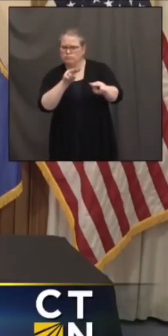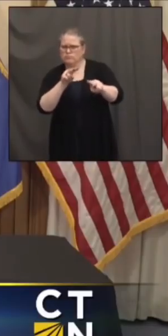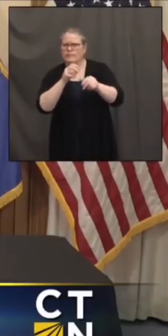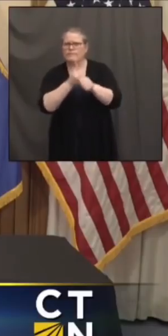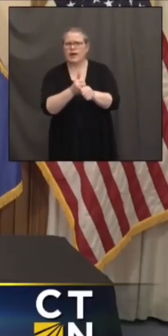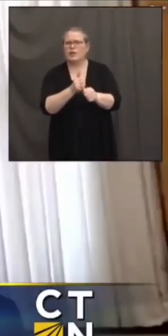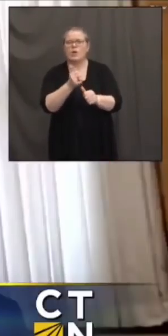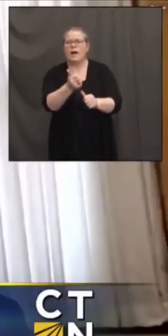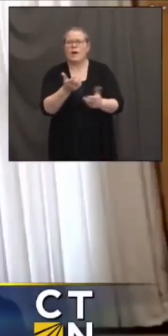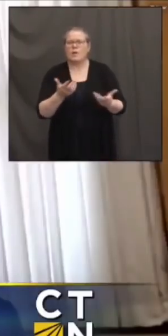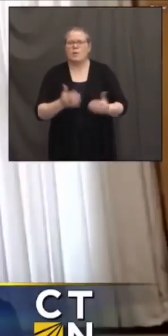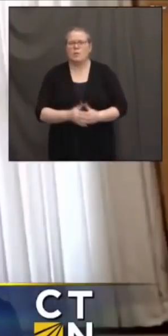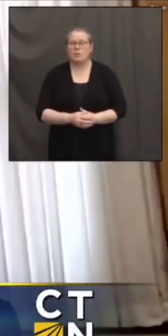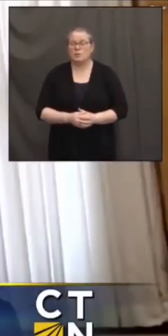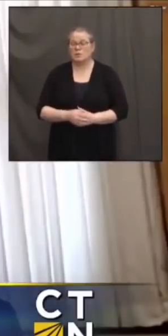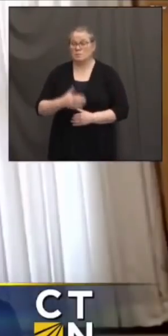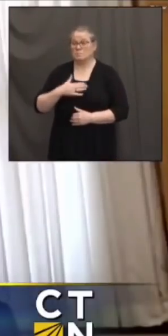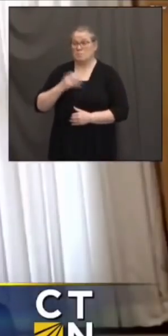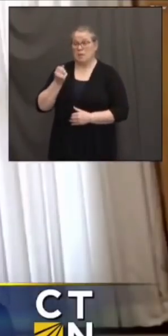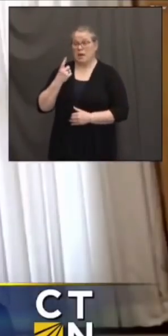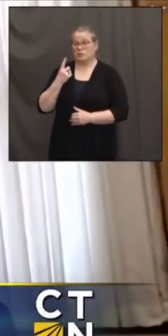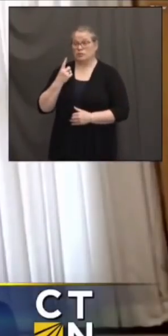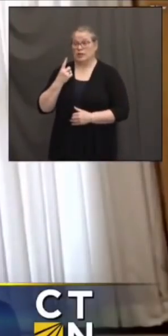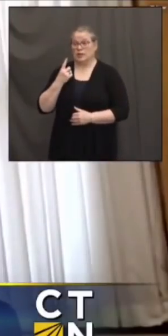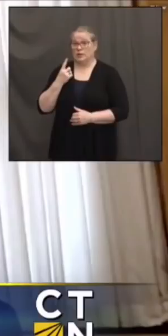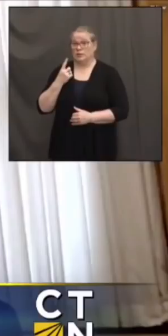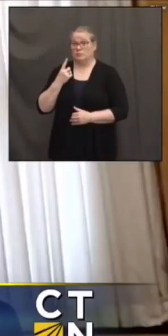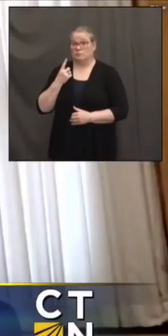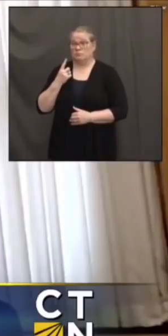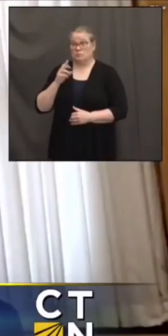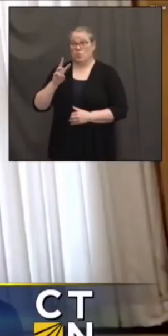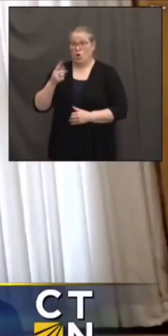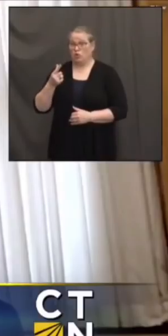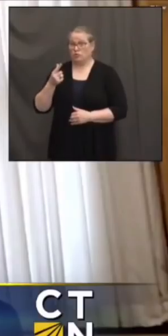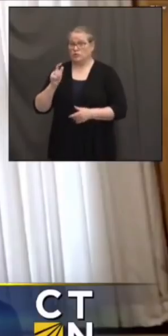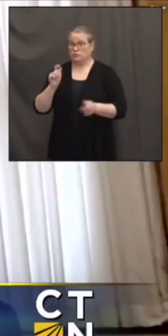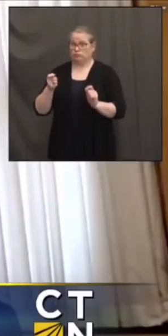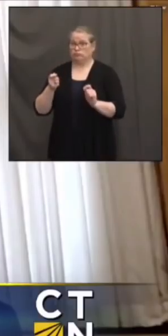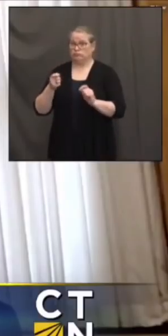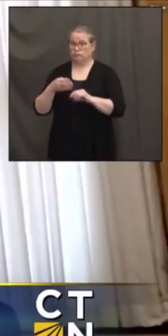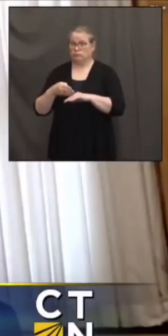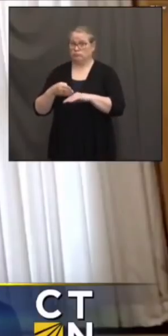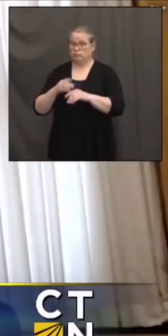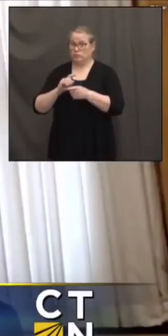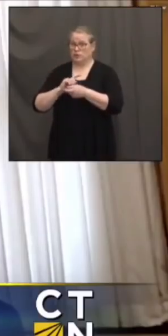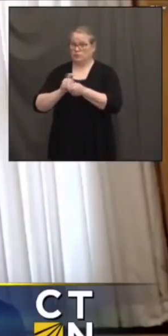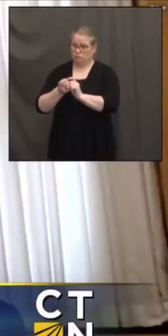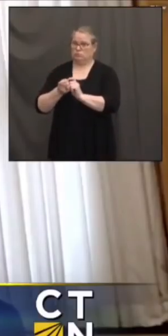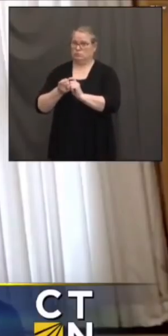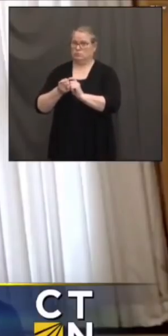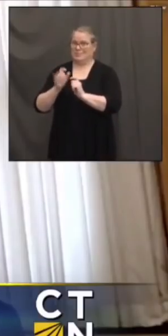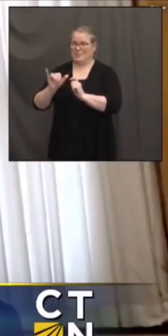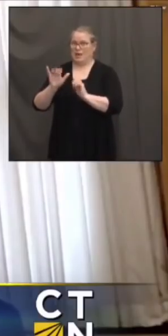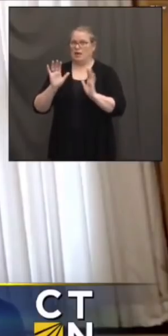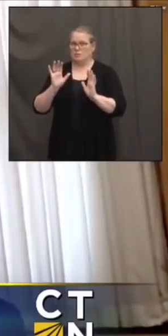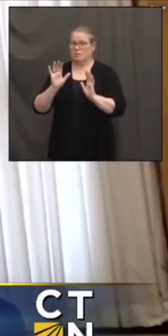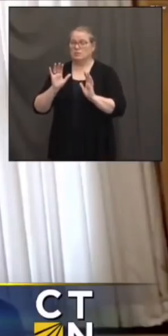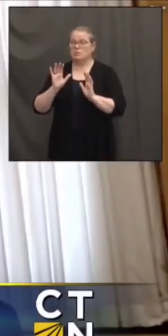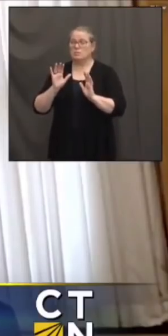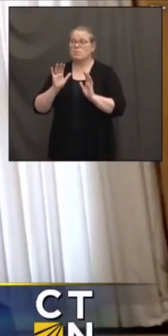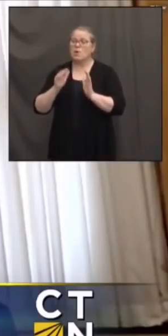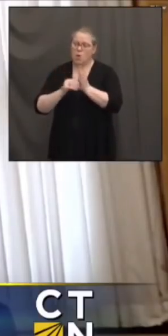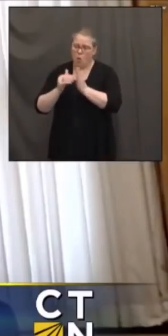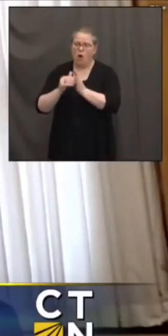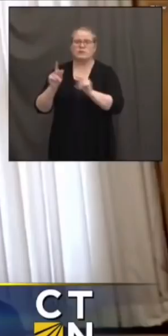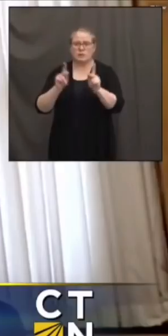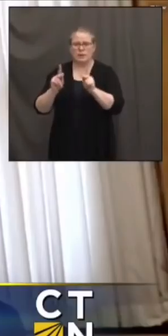My understanding is that they've corrected that in the meantime, but oftentimes we'll hear concerns from constituents who